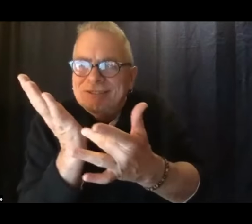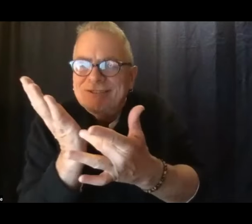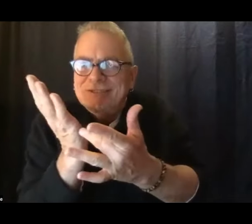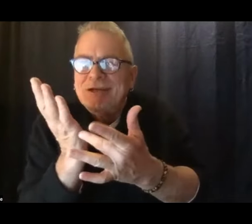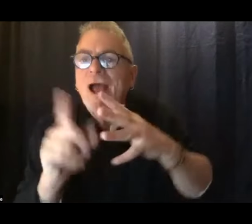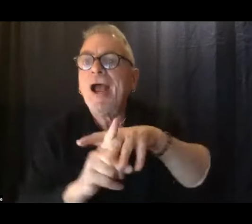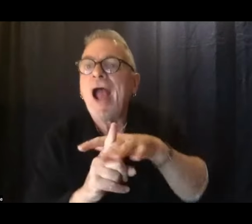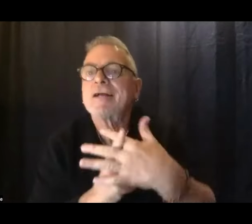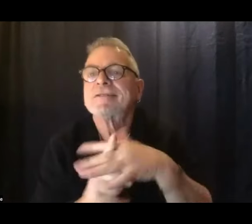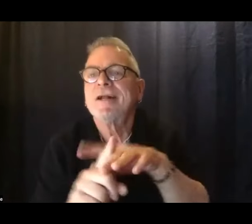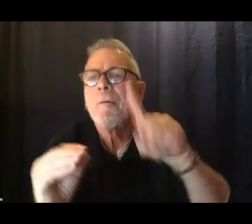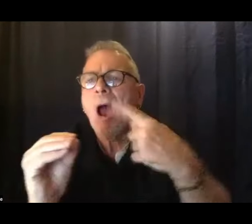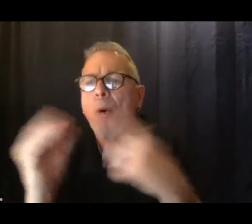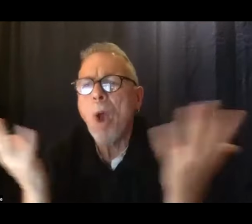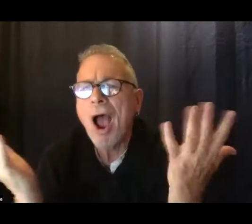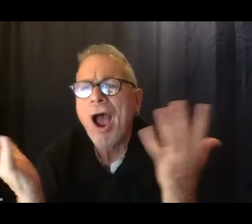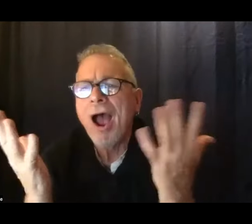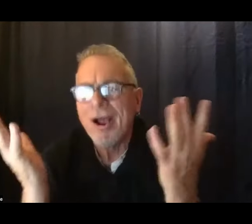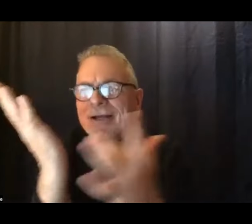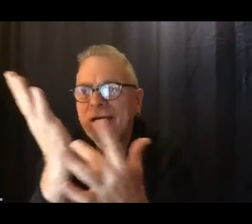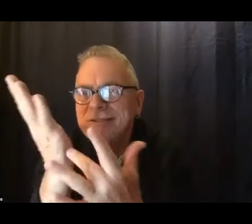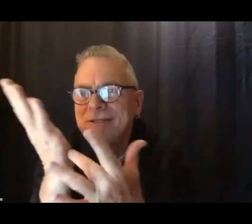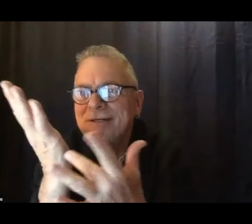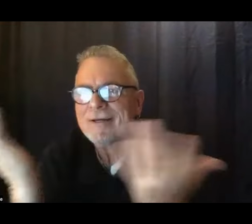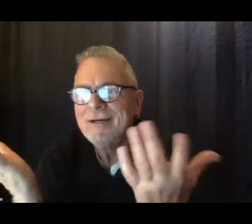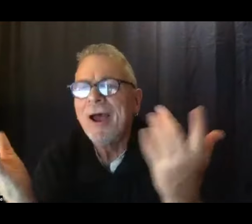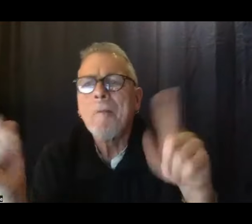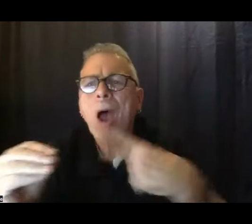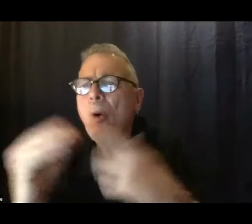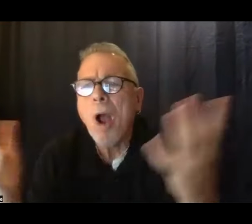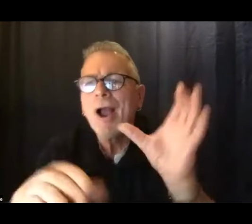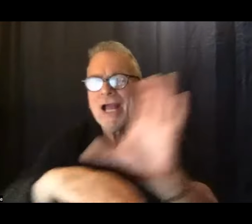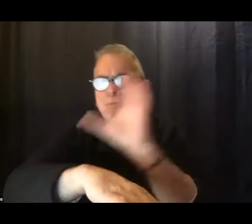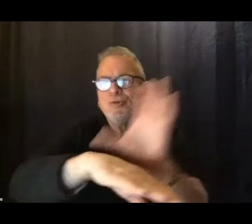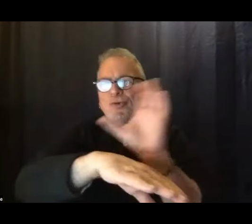And then we know we're talking about technology, right? Context, what it is.